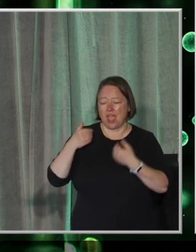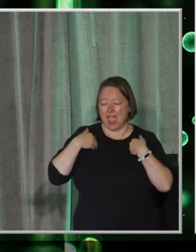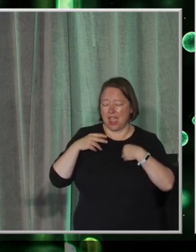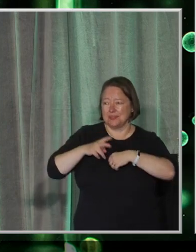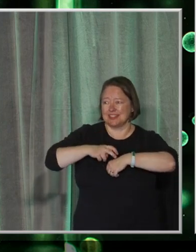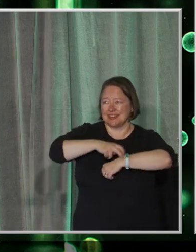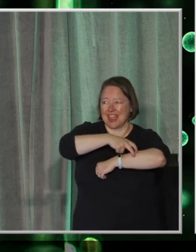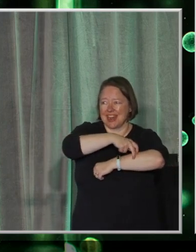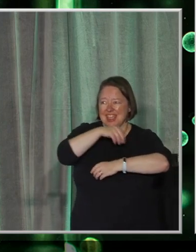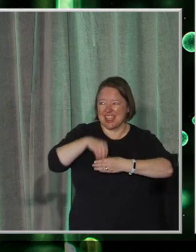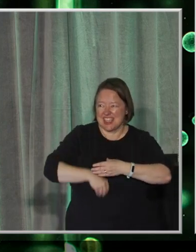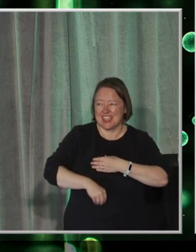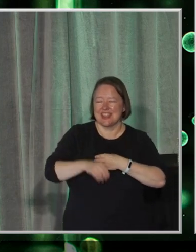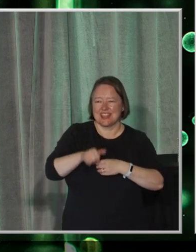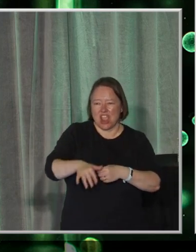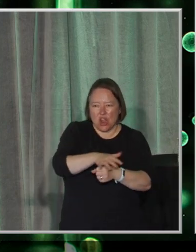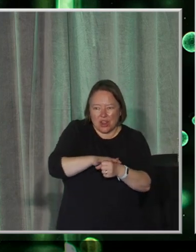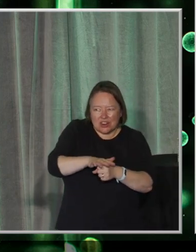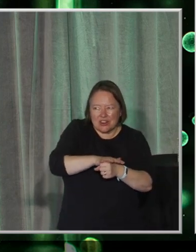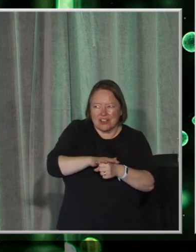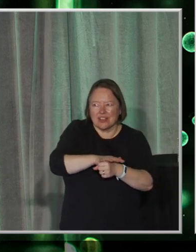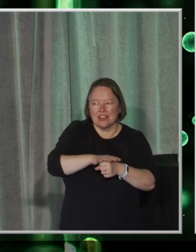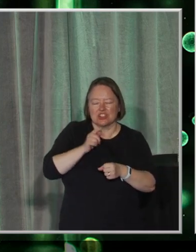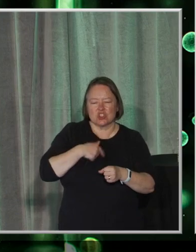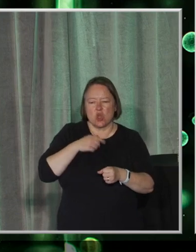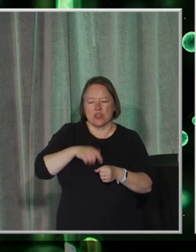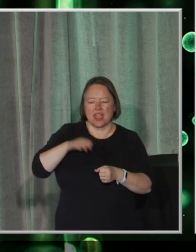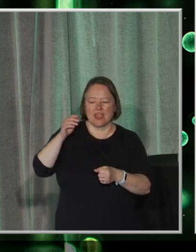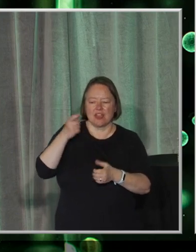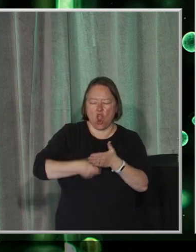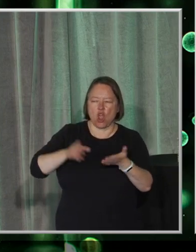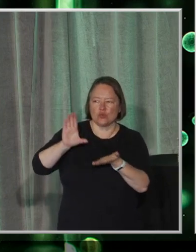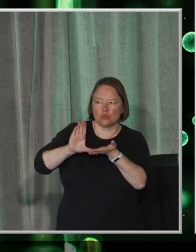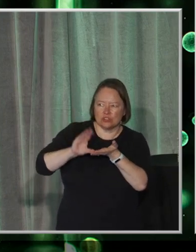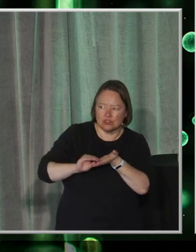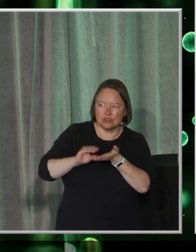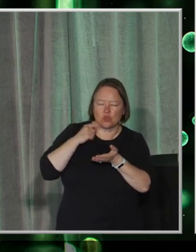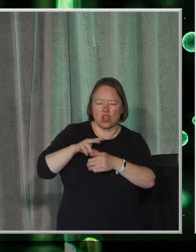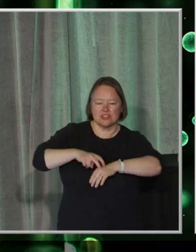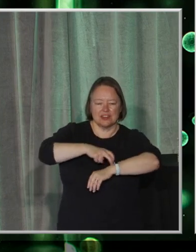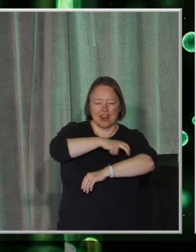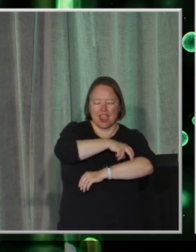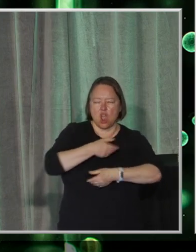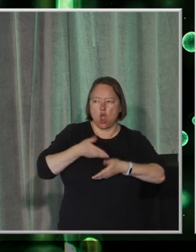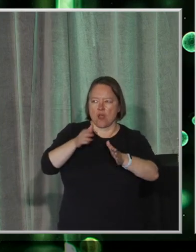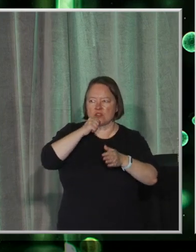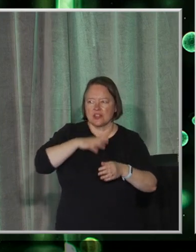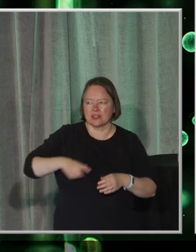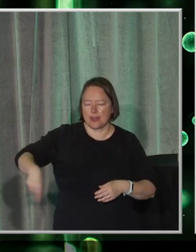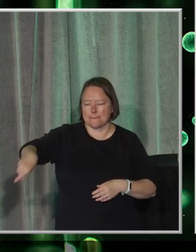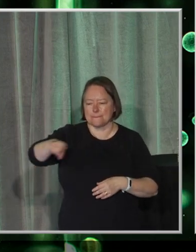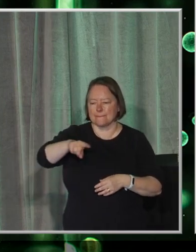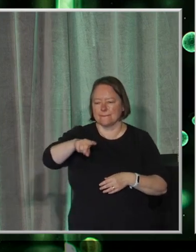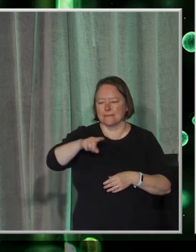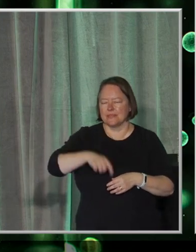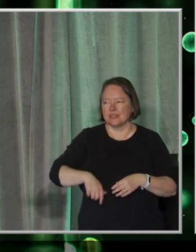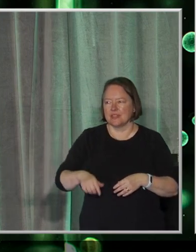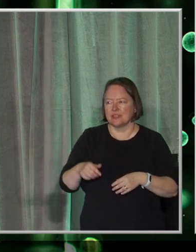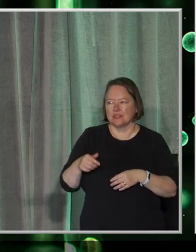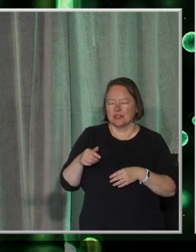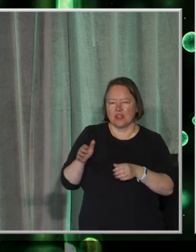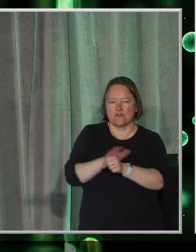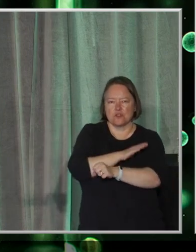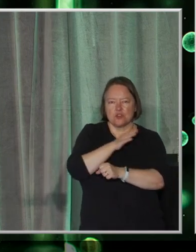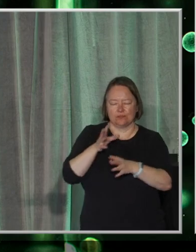Senene in Dar es Salaam region. Hence, it will reduce the cost of Senene, and we'll be offering to them full employment now in